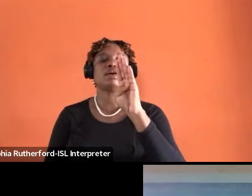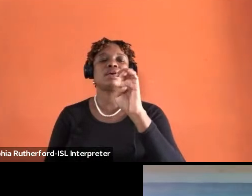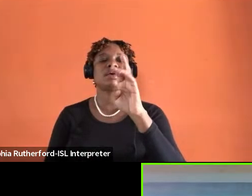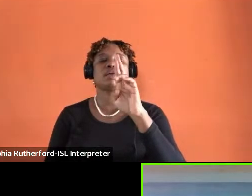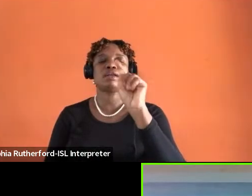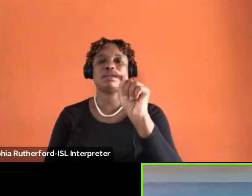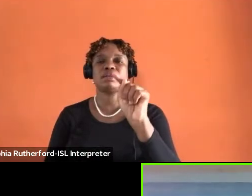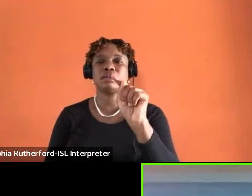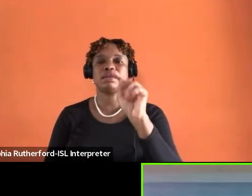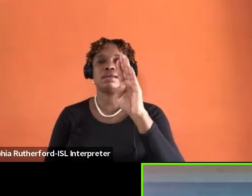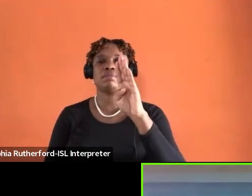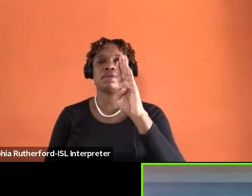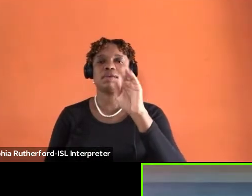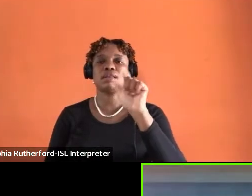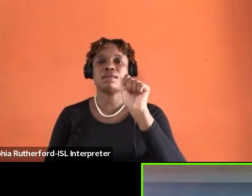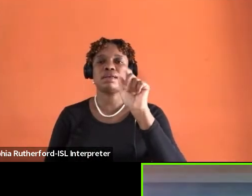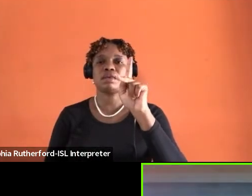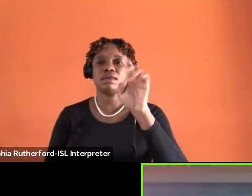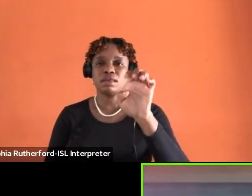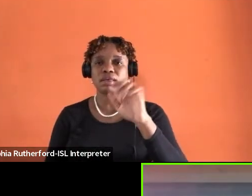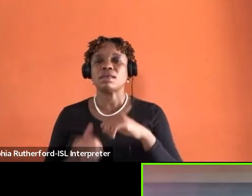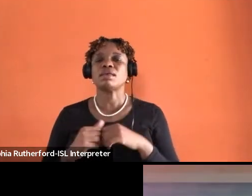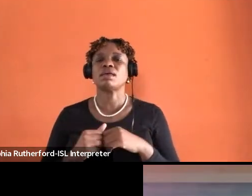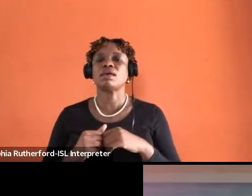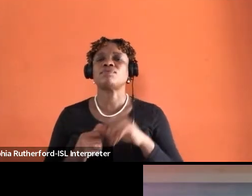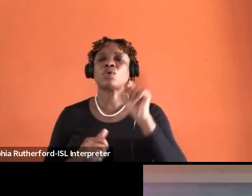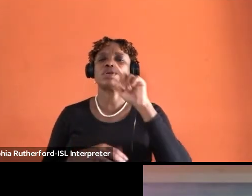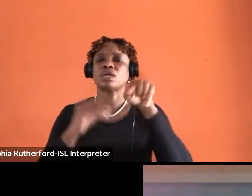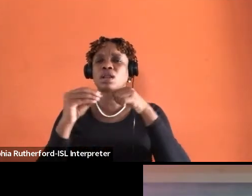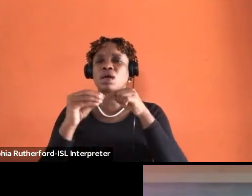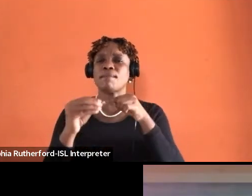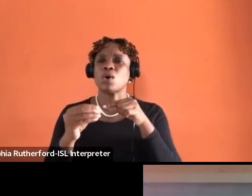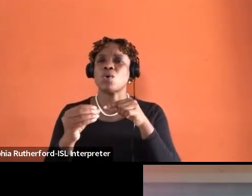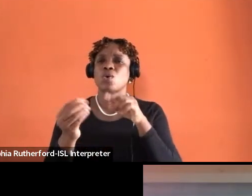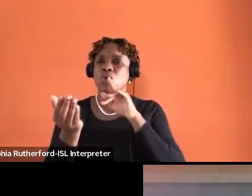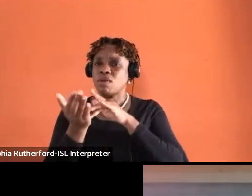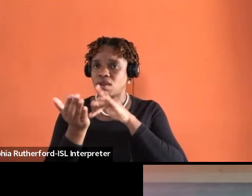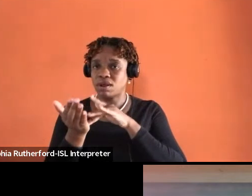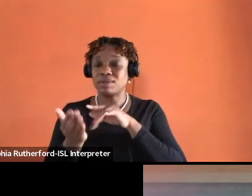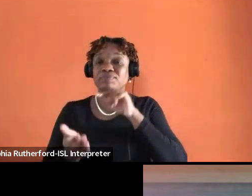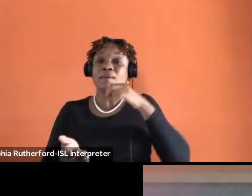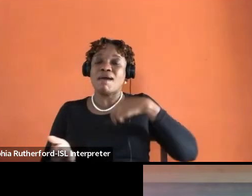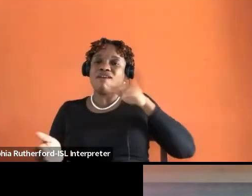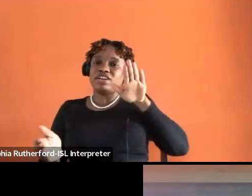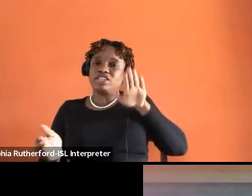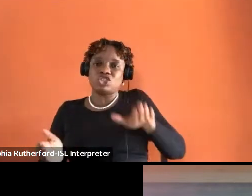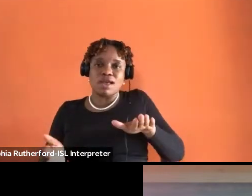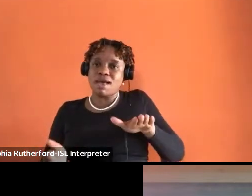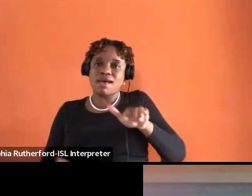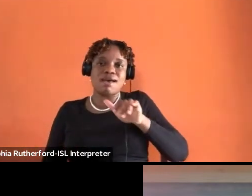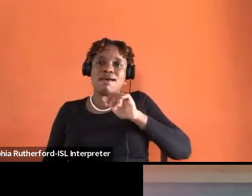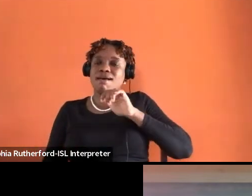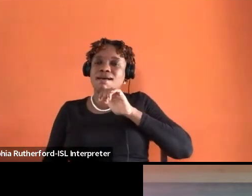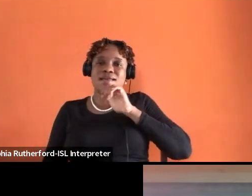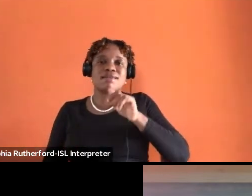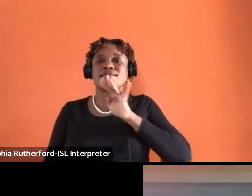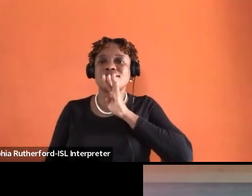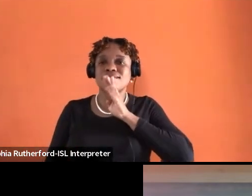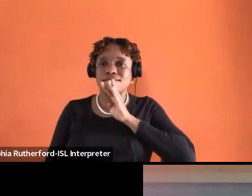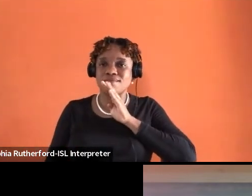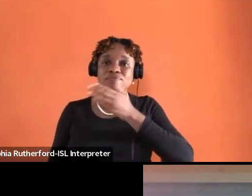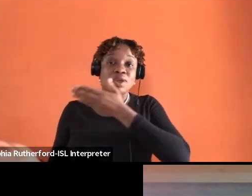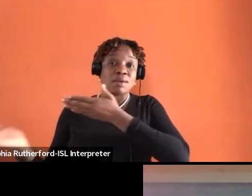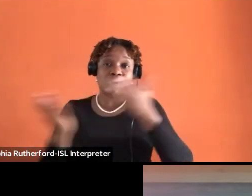Medical. I have a child all right, go ahead. who is non-verbal, right? Watch this. And I had to take the child to doctor as a